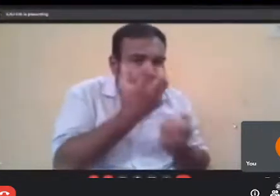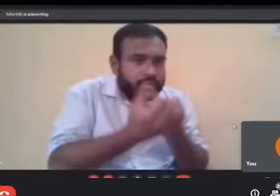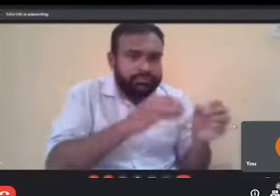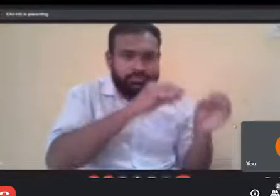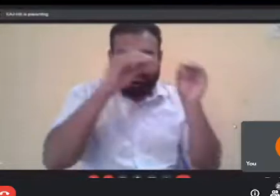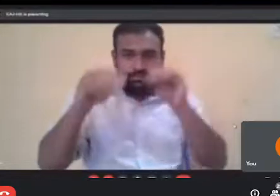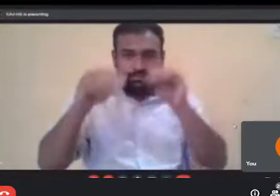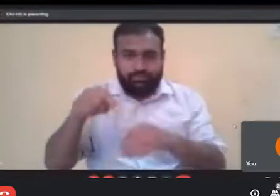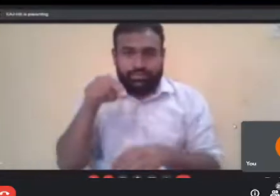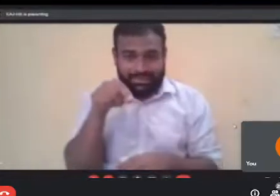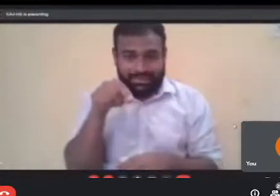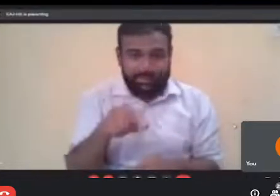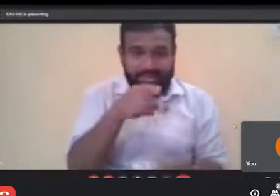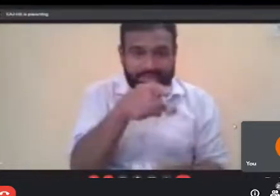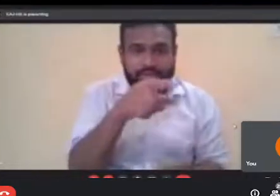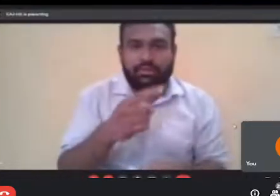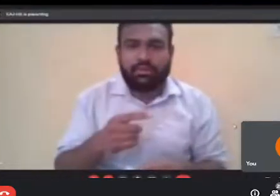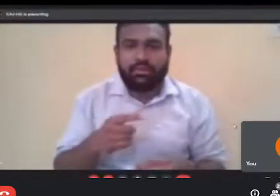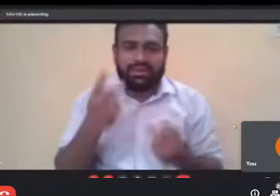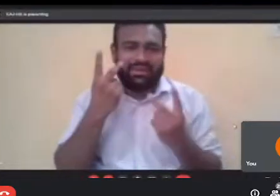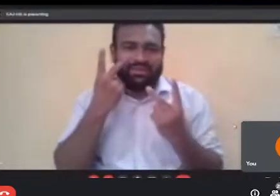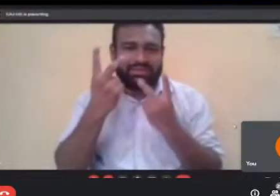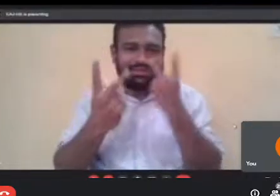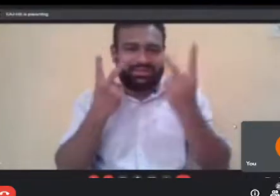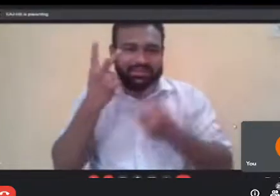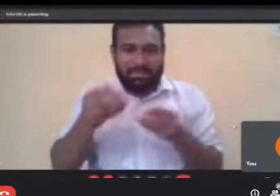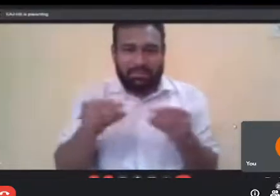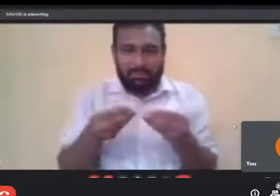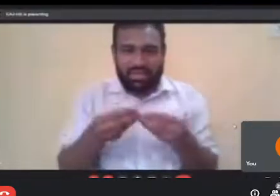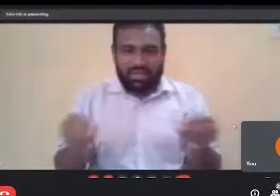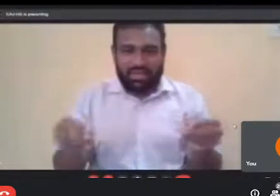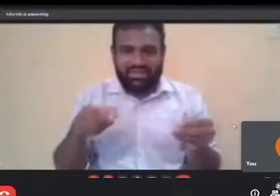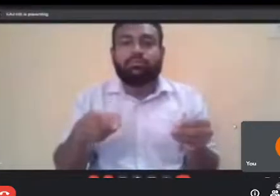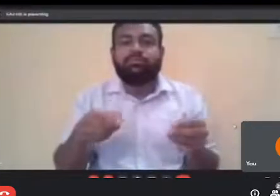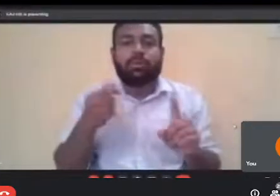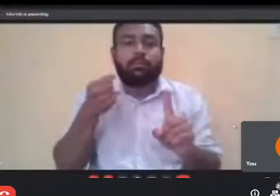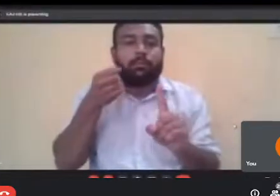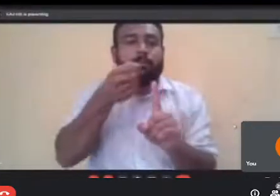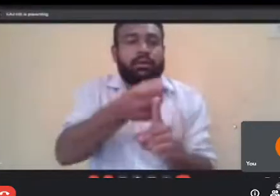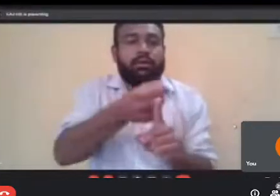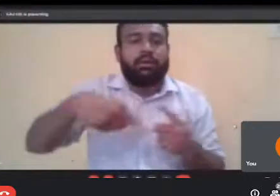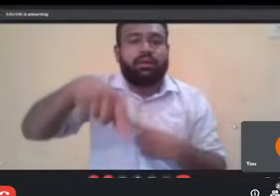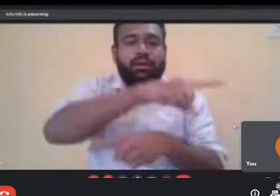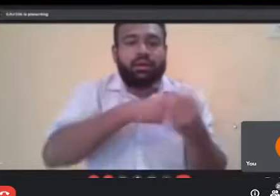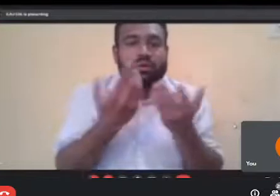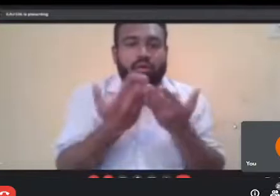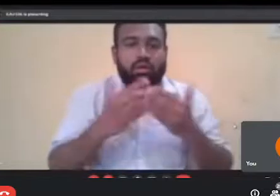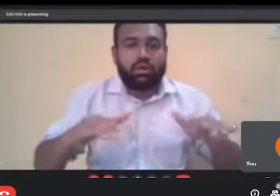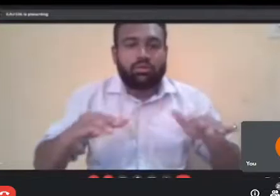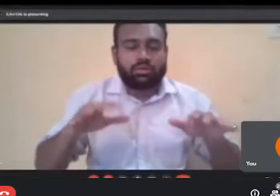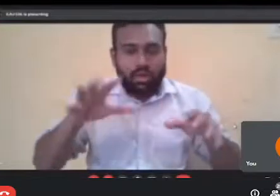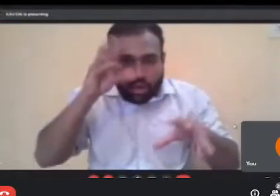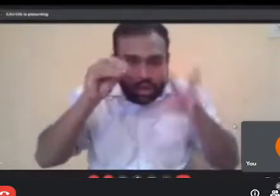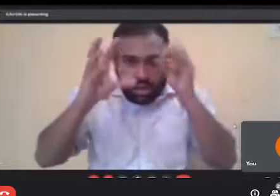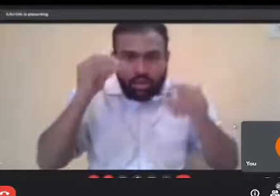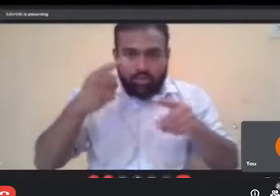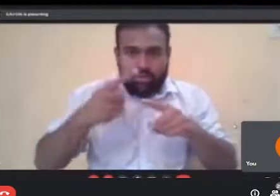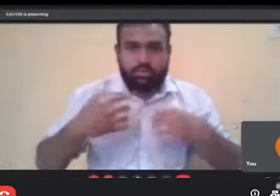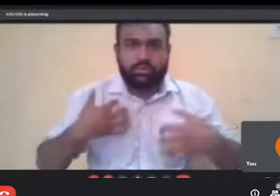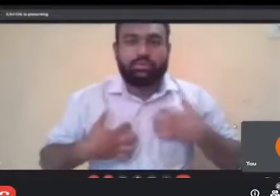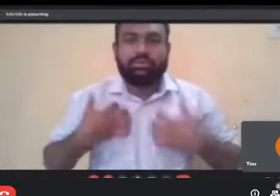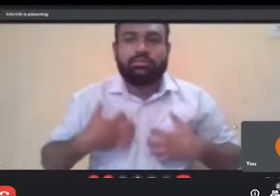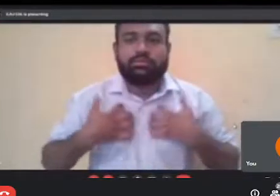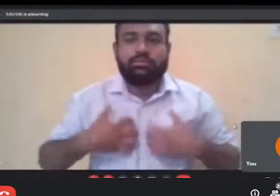and we have coded those data. So basically you're talking about materials, video materials, which we are using